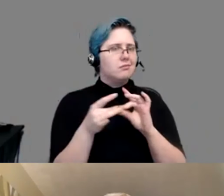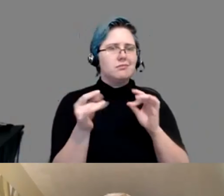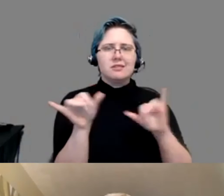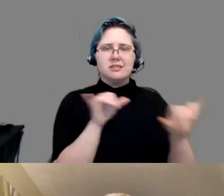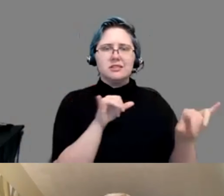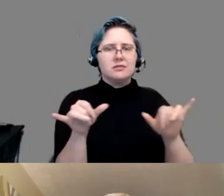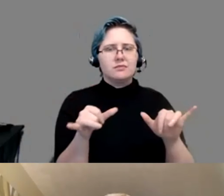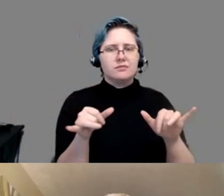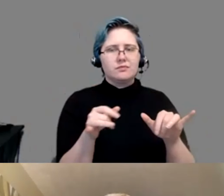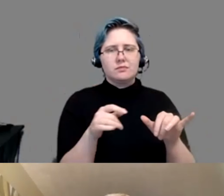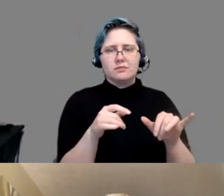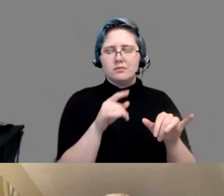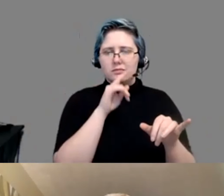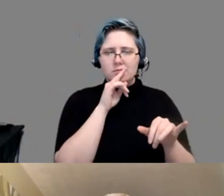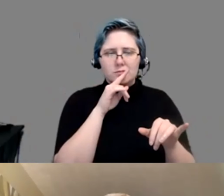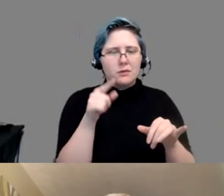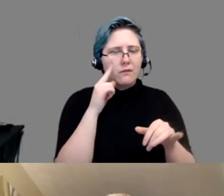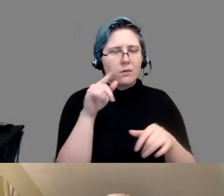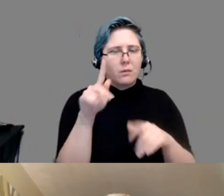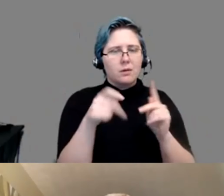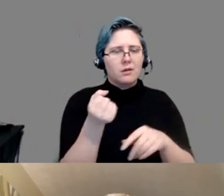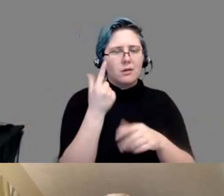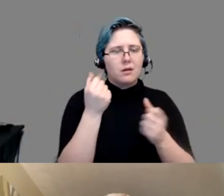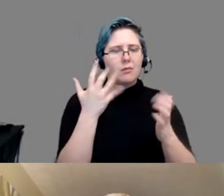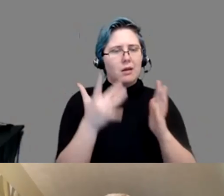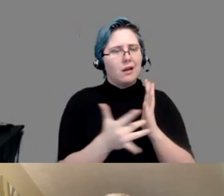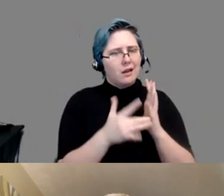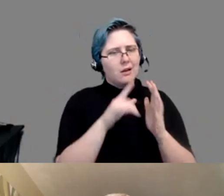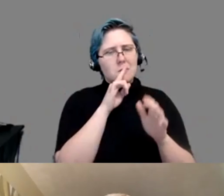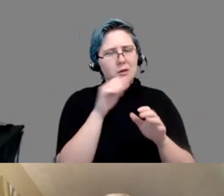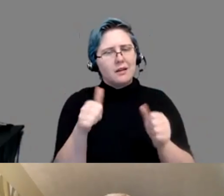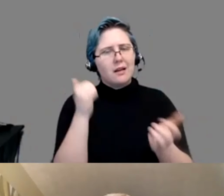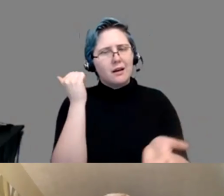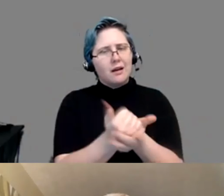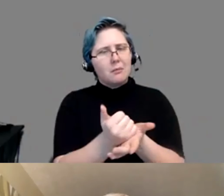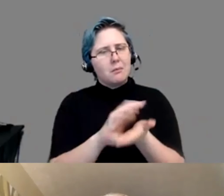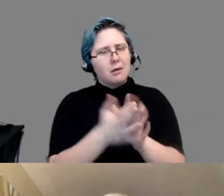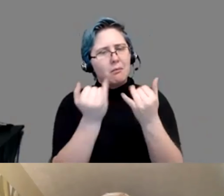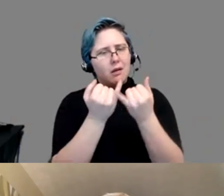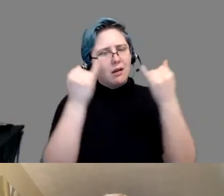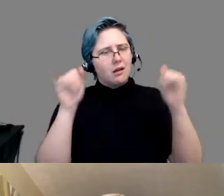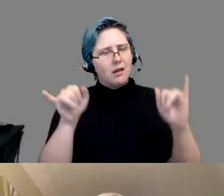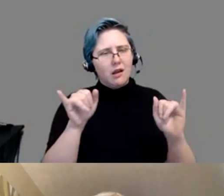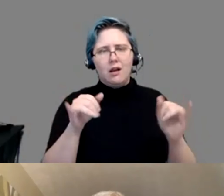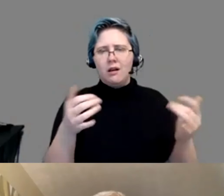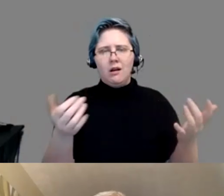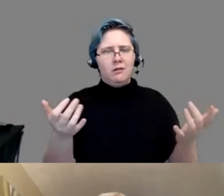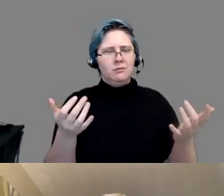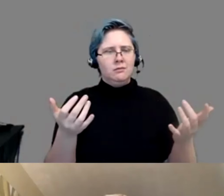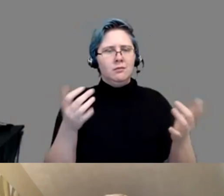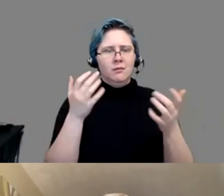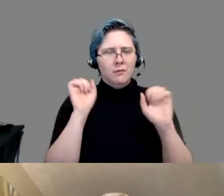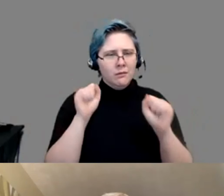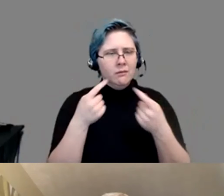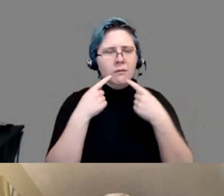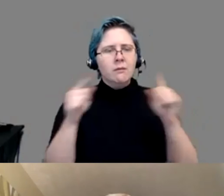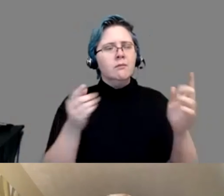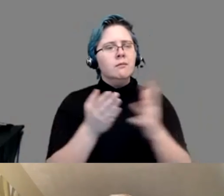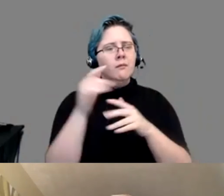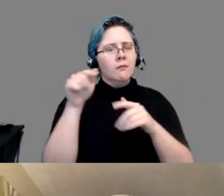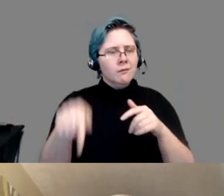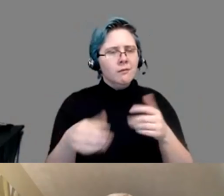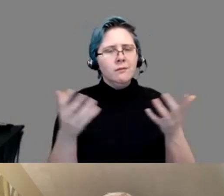for folks to understand how much technology can help them to be independent and just what all they can accomplish through the assistance